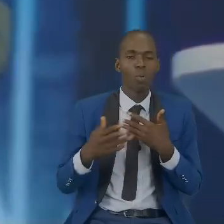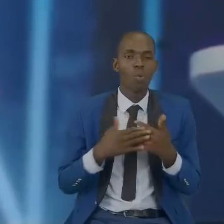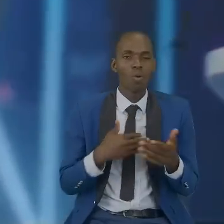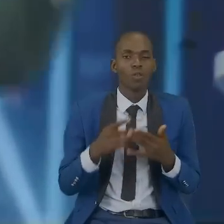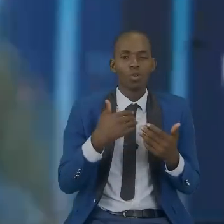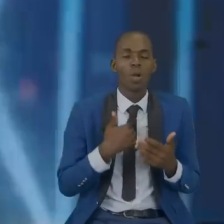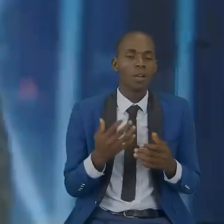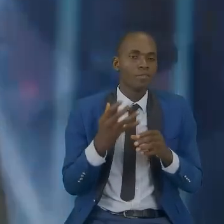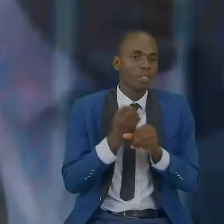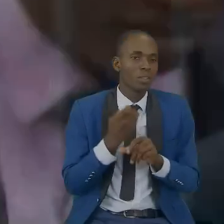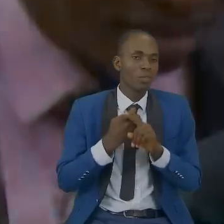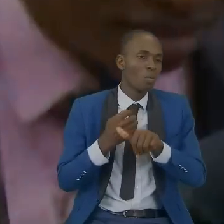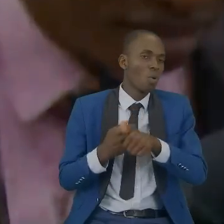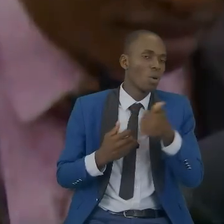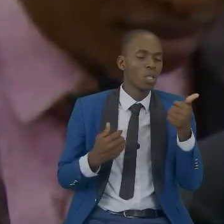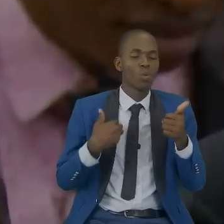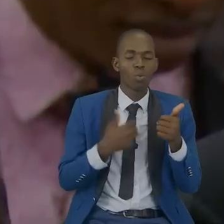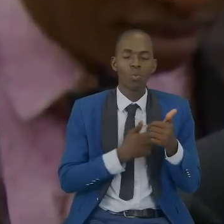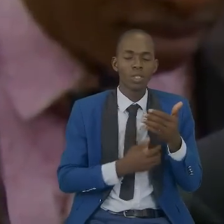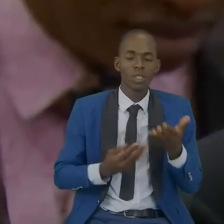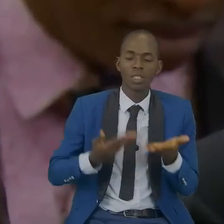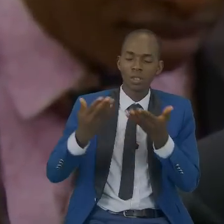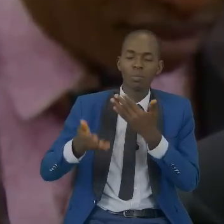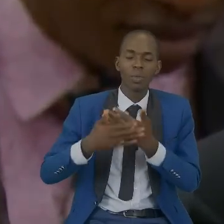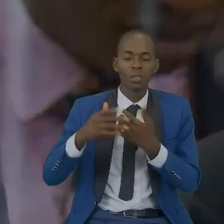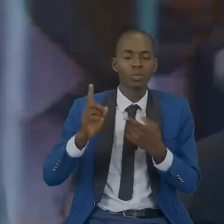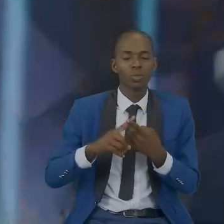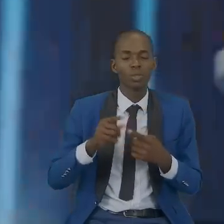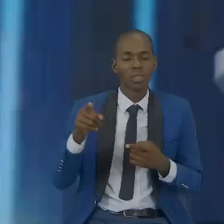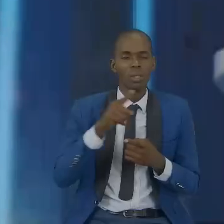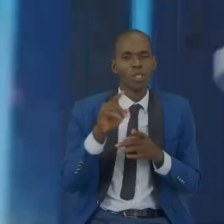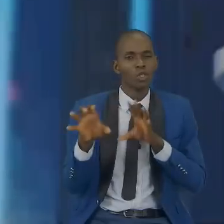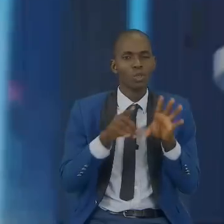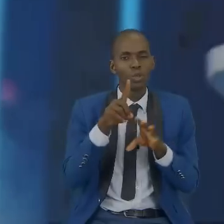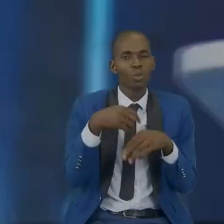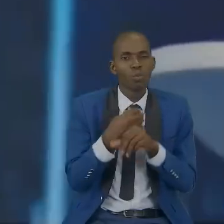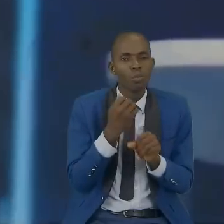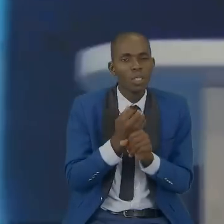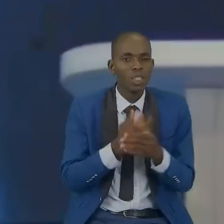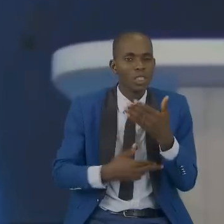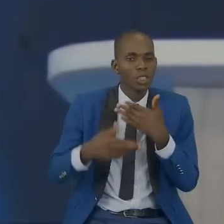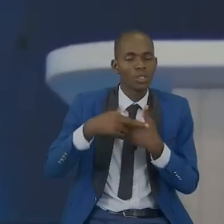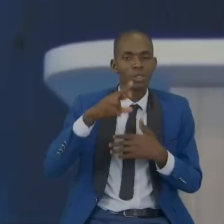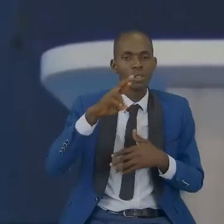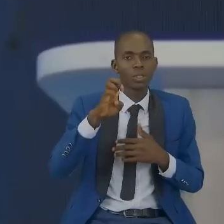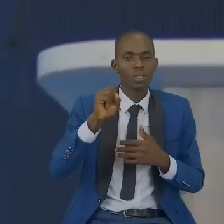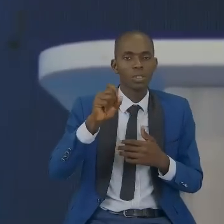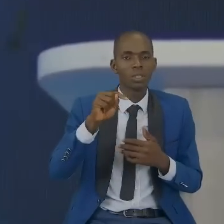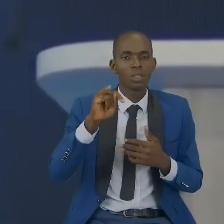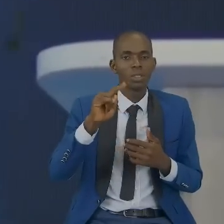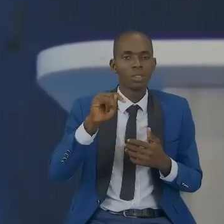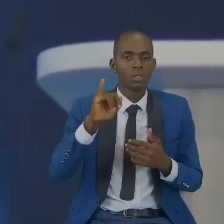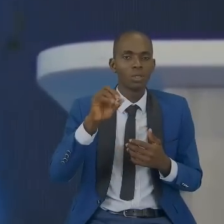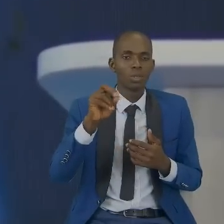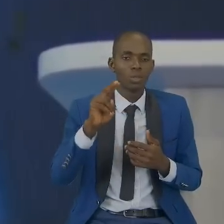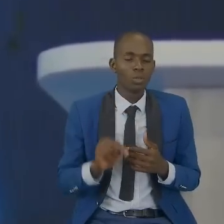we restore unto them, like Zacchaeus did. Do you make restitution, or do you carry about guilty